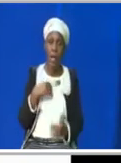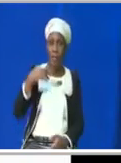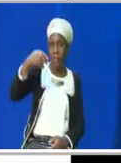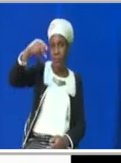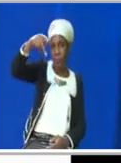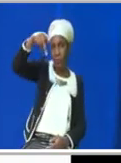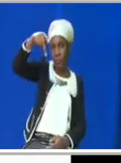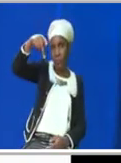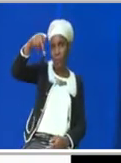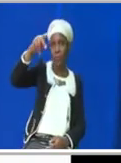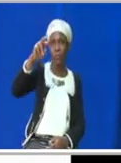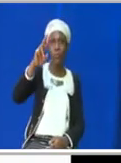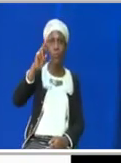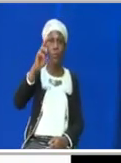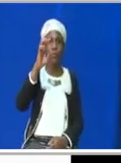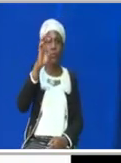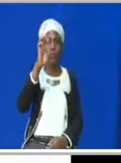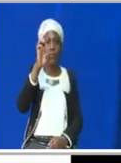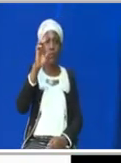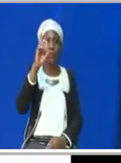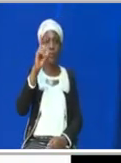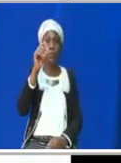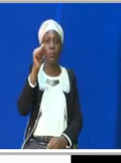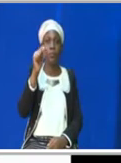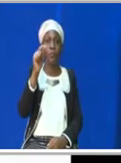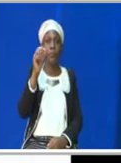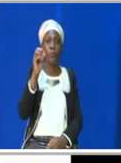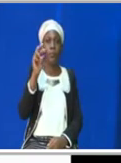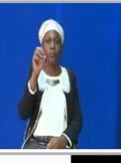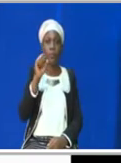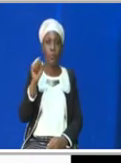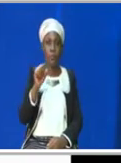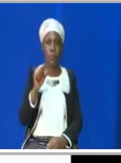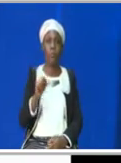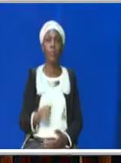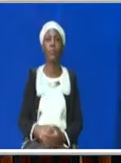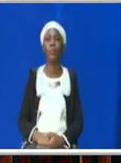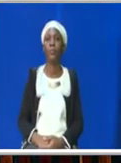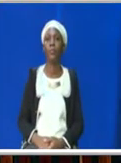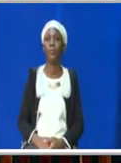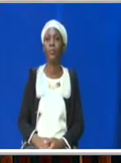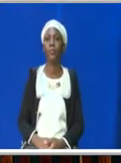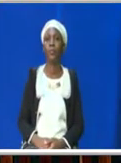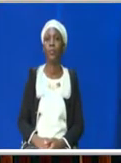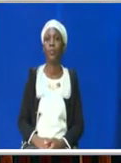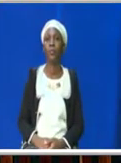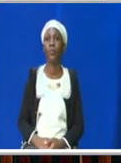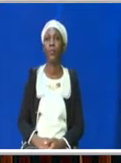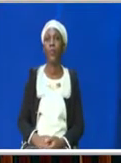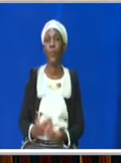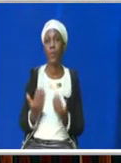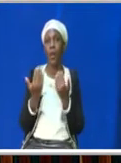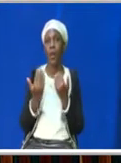The number of predators will determine the number of prey in that area. So let us now look